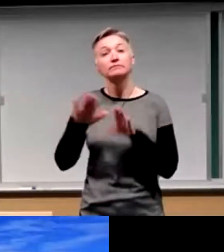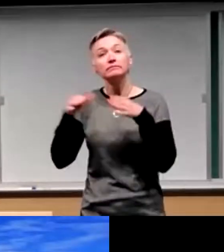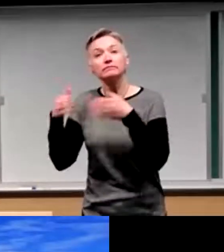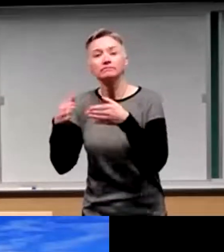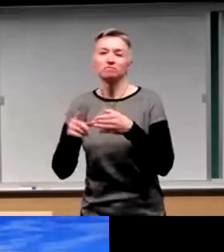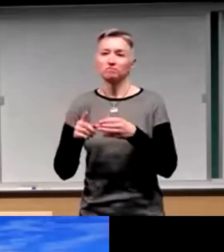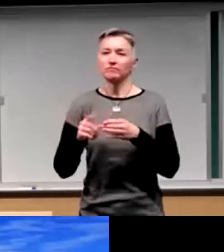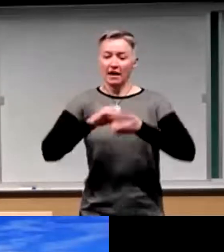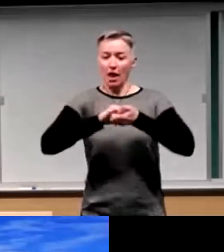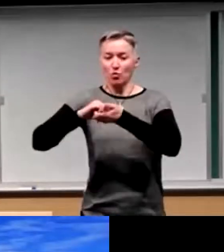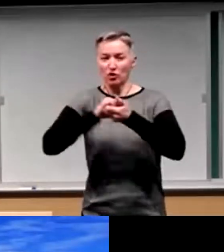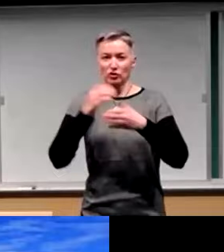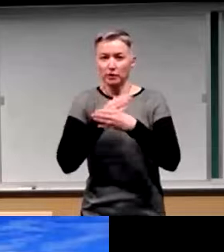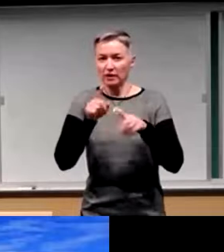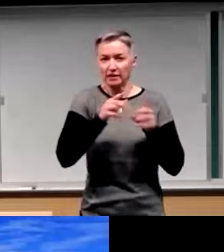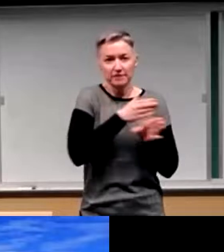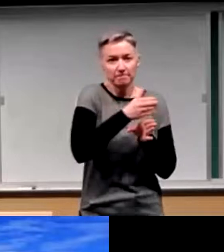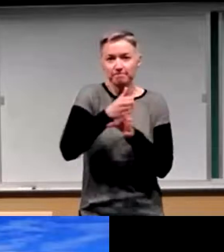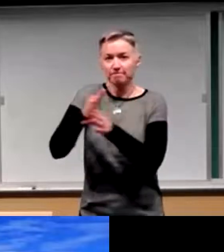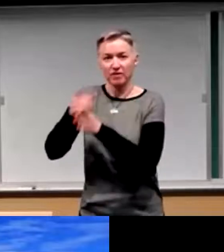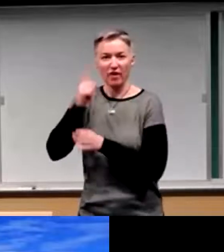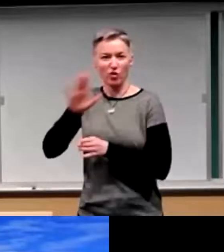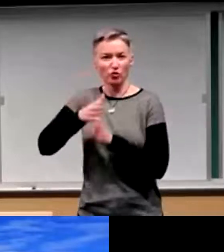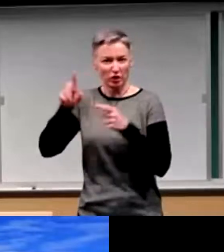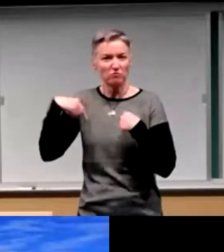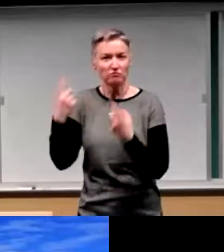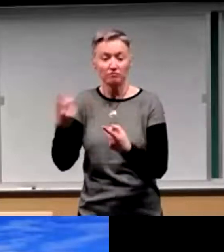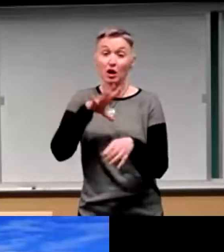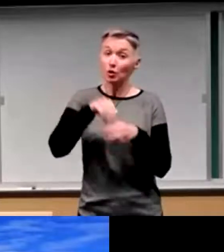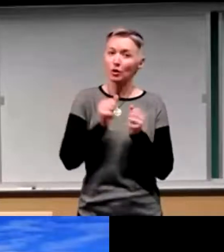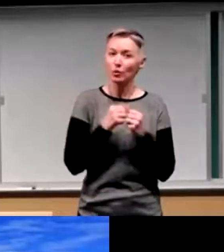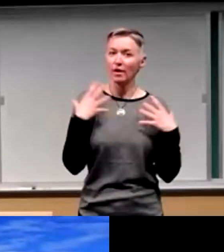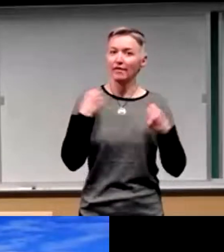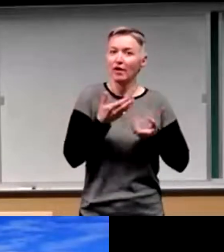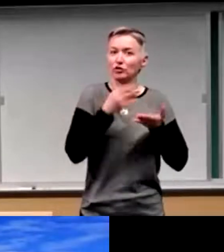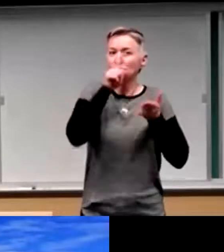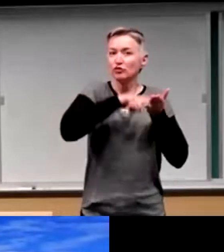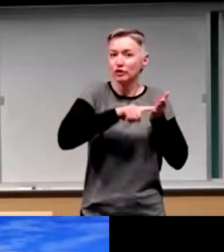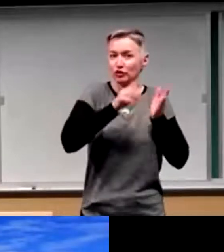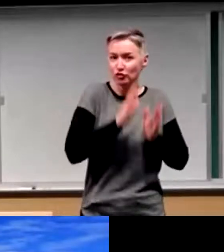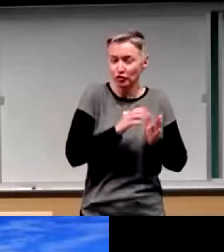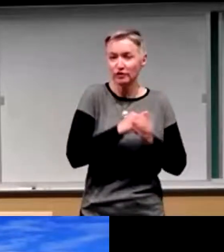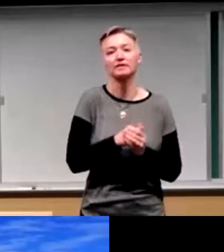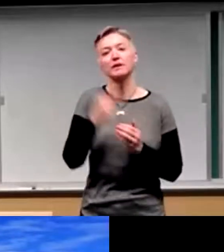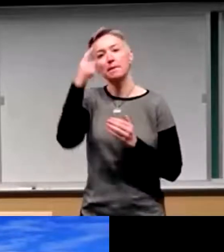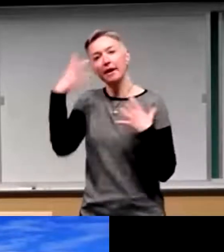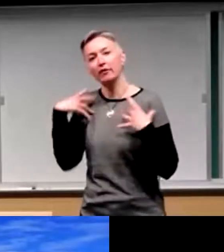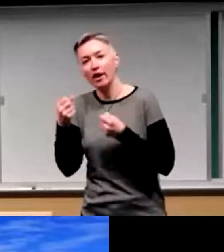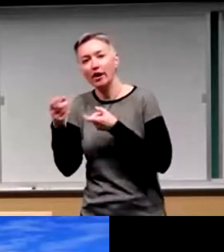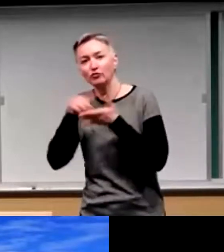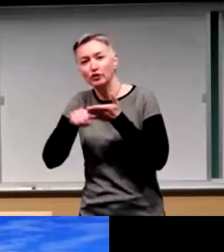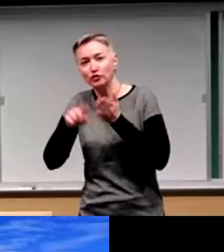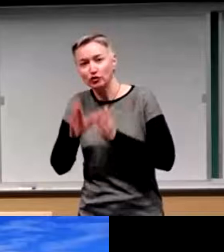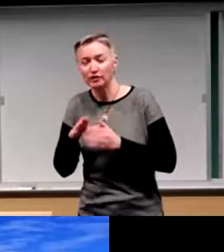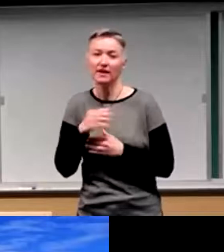cross-disciplinary collaborations throughout her entire career, including with health services researchers, psychologists, and mental health researchers, and with